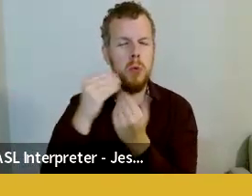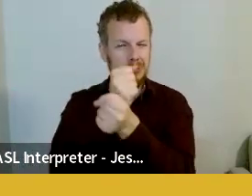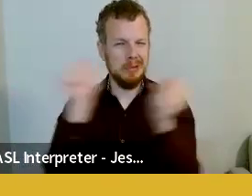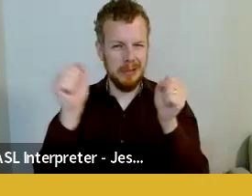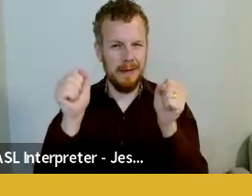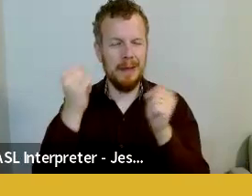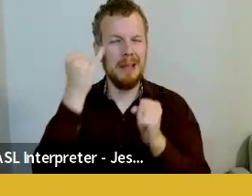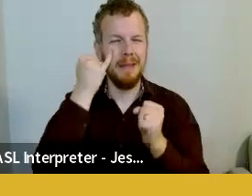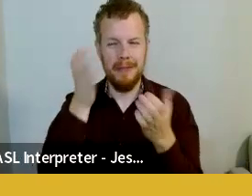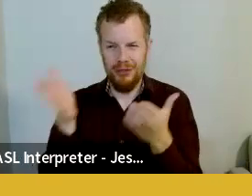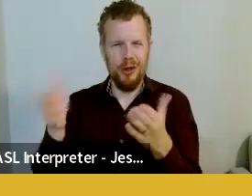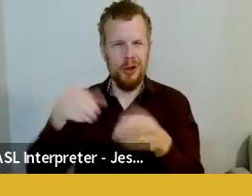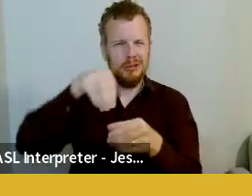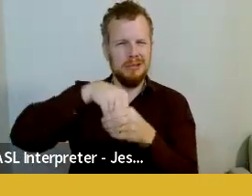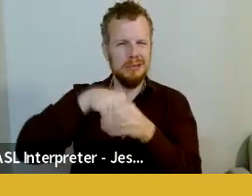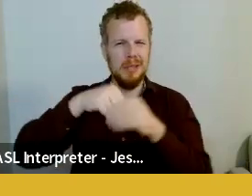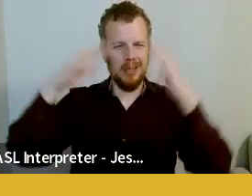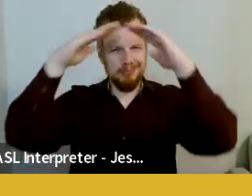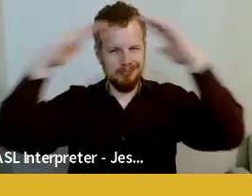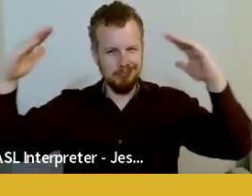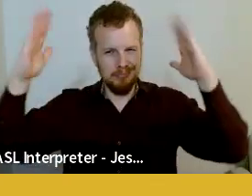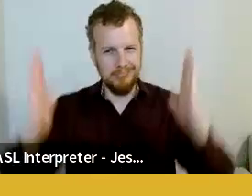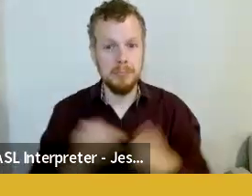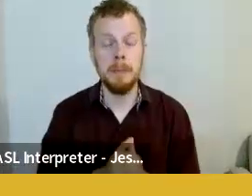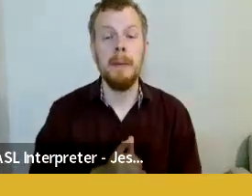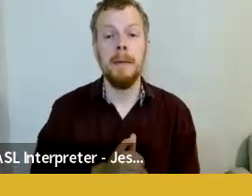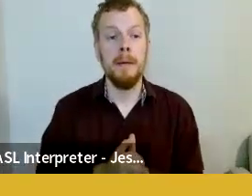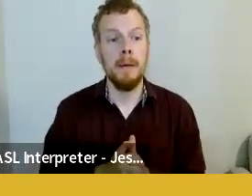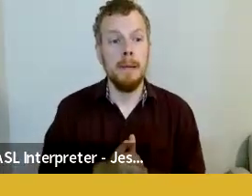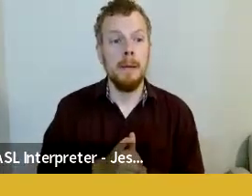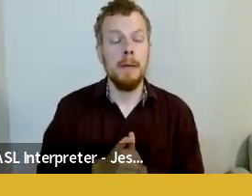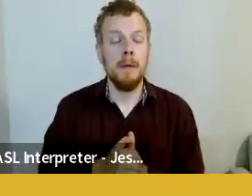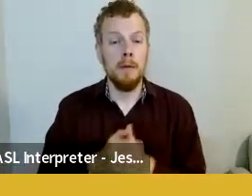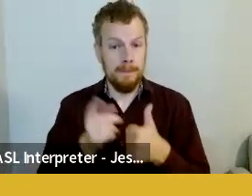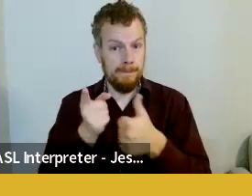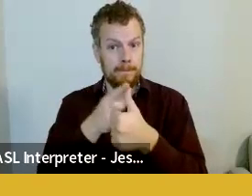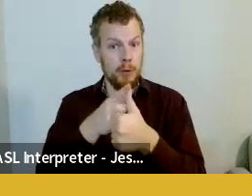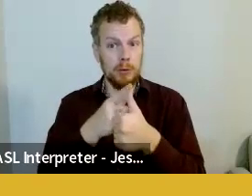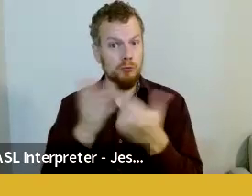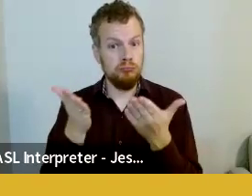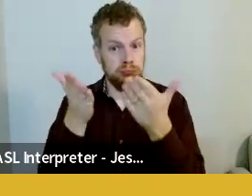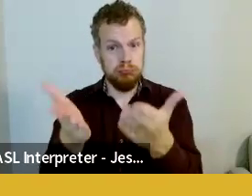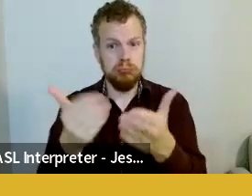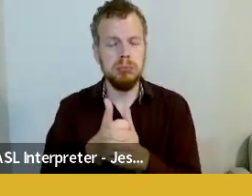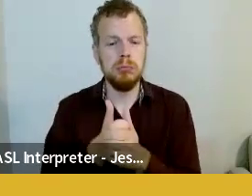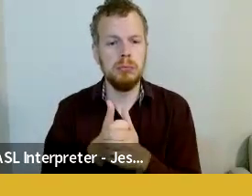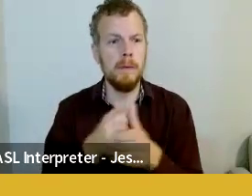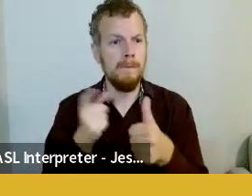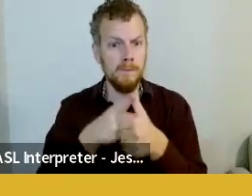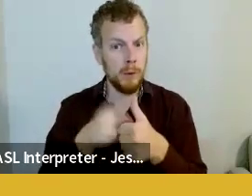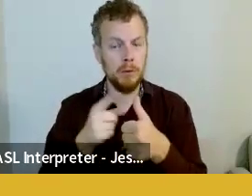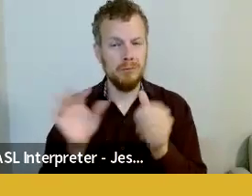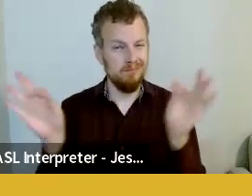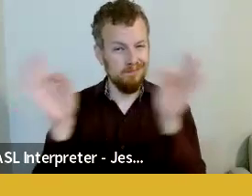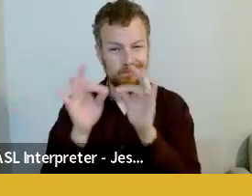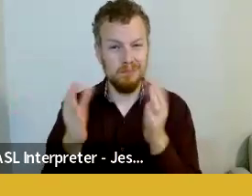while indoors. So first and foremost, our first line of defense essentially for the